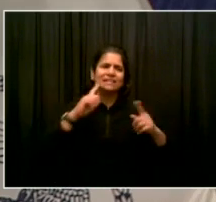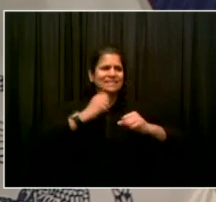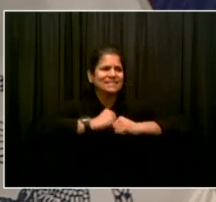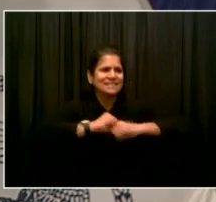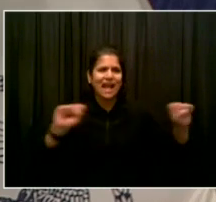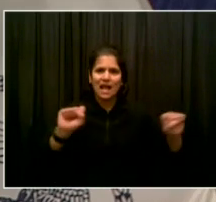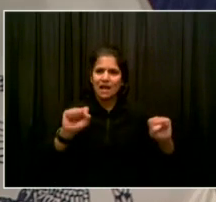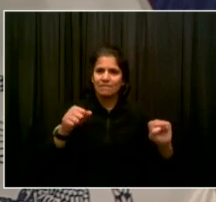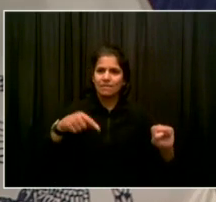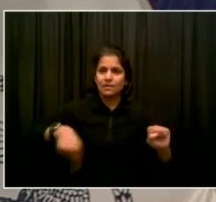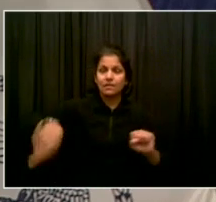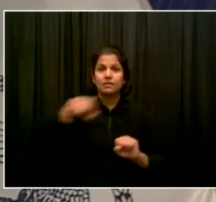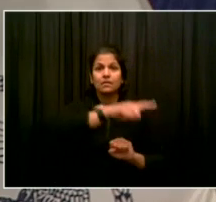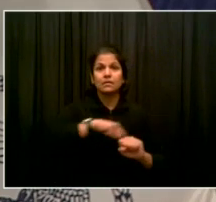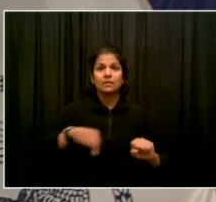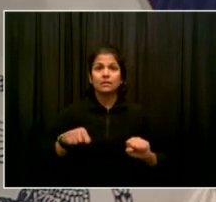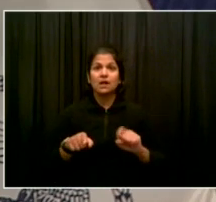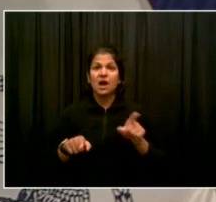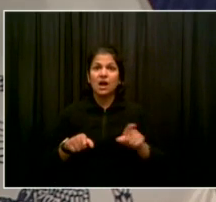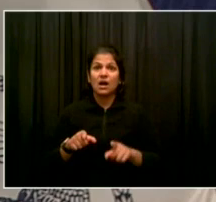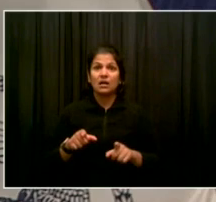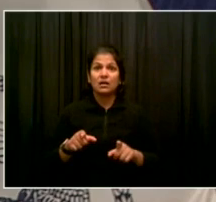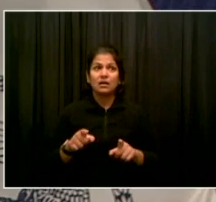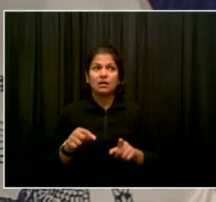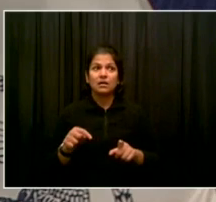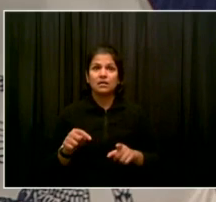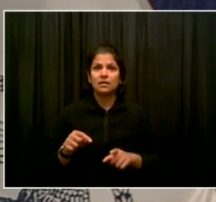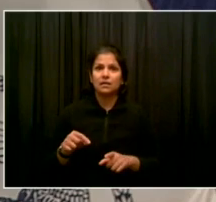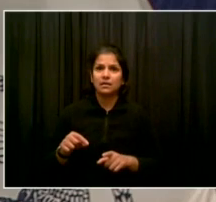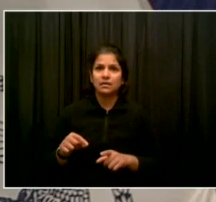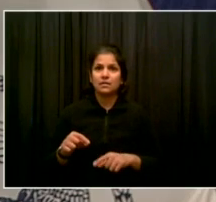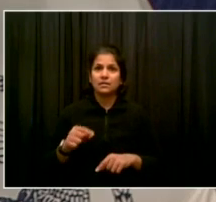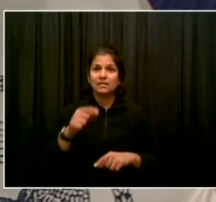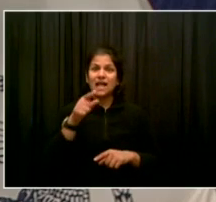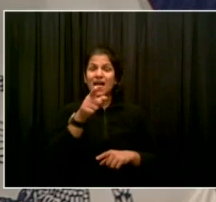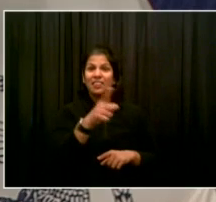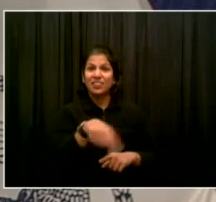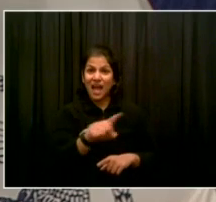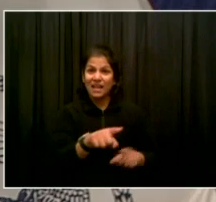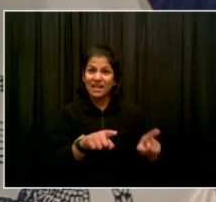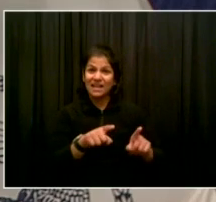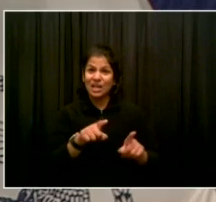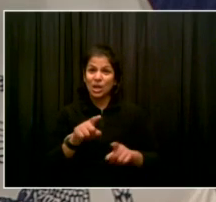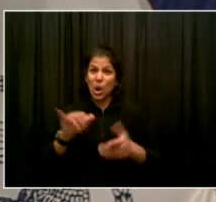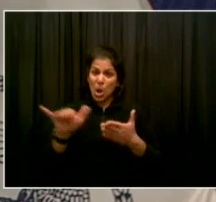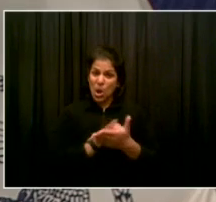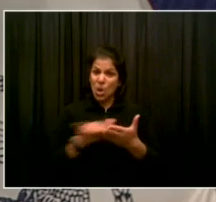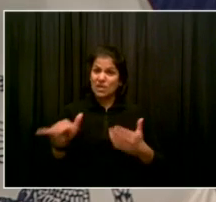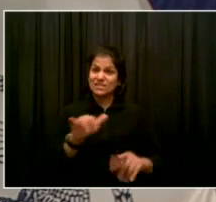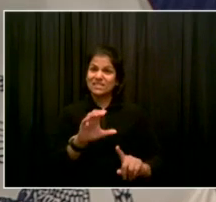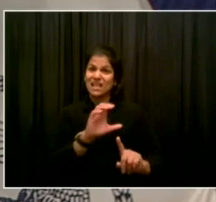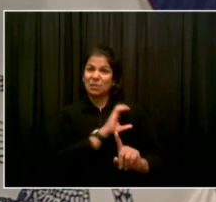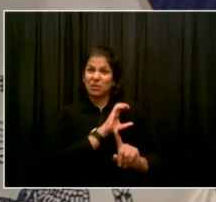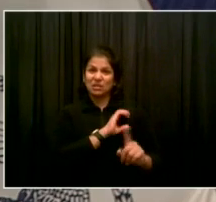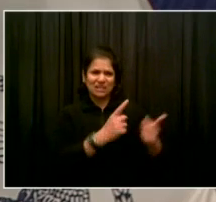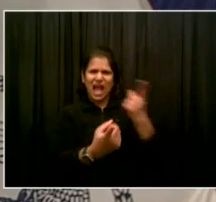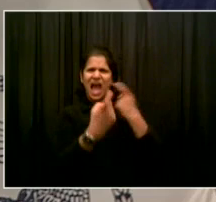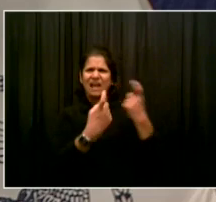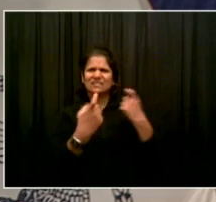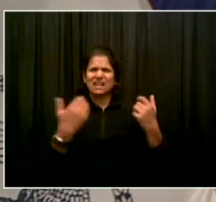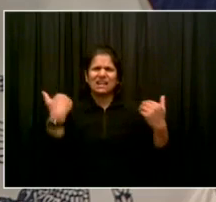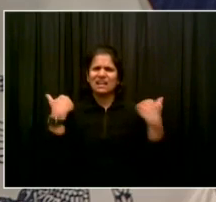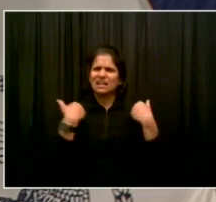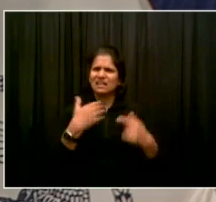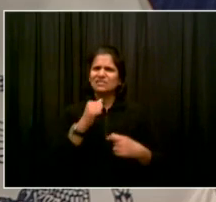segregation goes. And it seems to suggest, you know, as a former police officer, he has, you